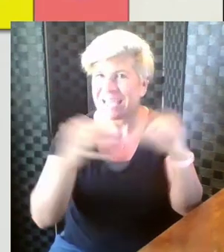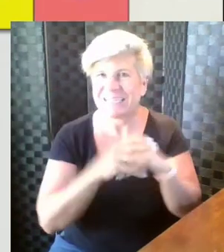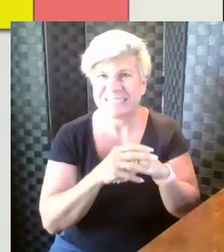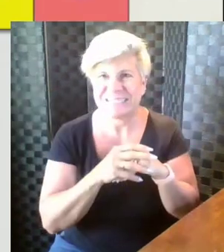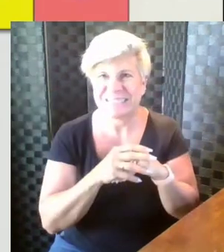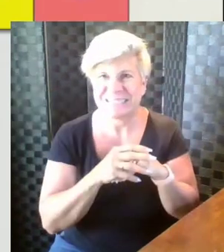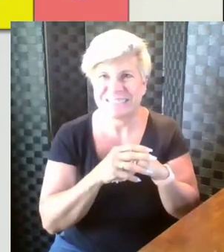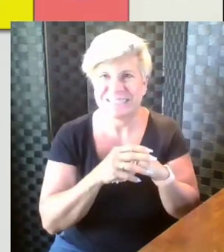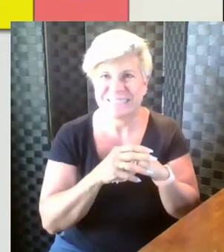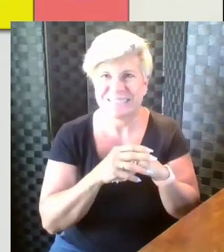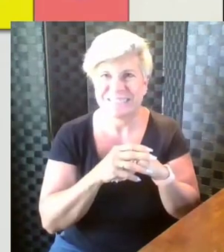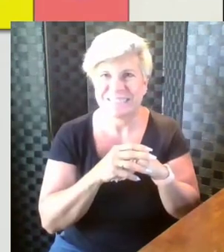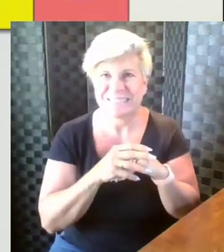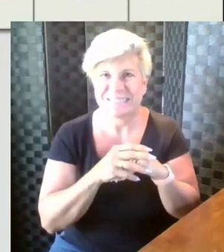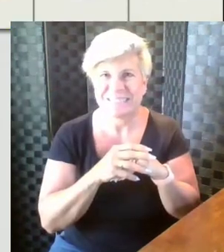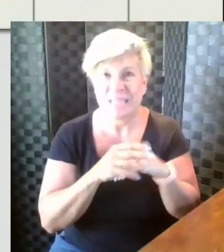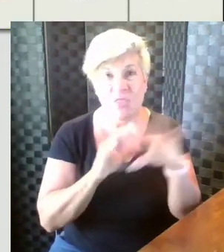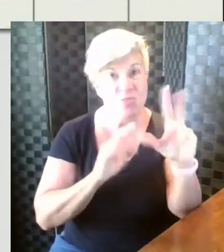9,